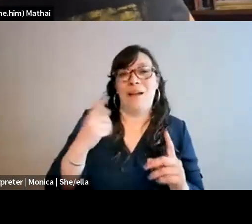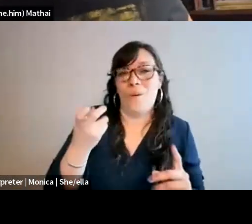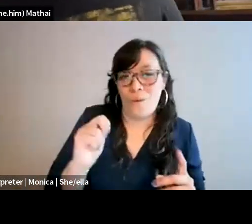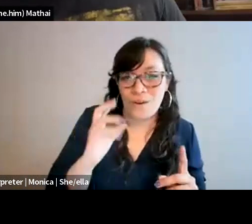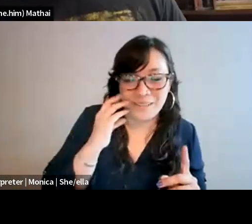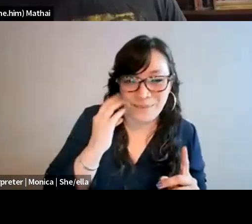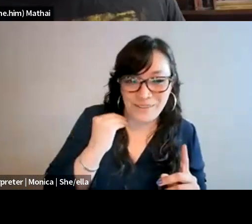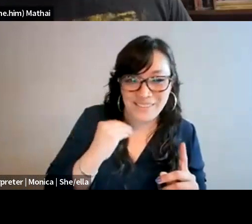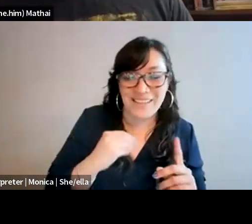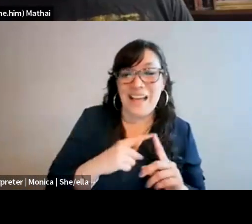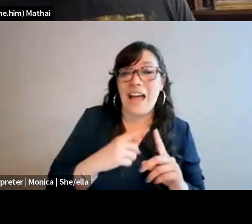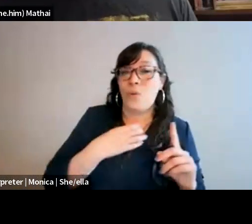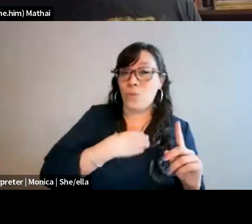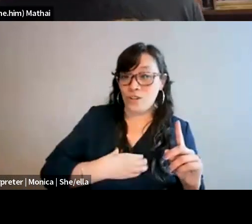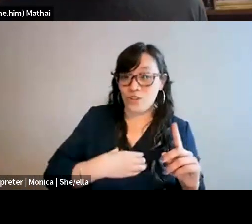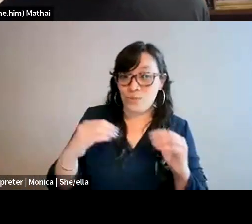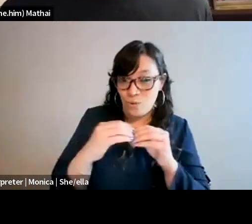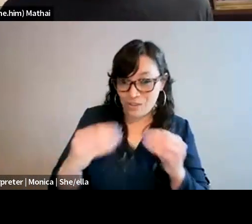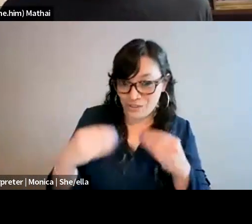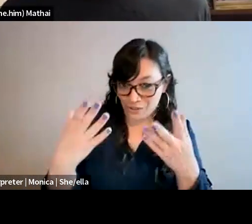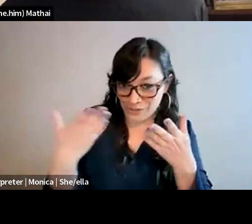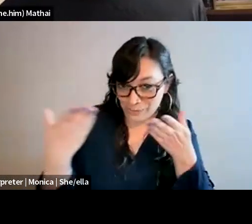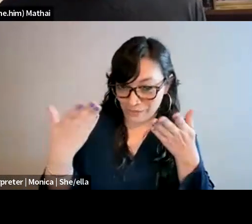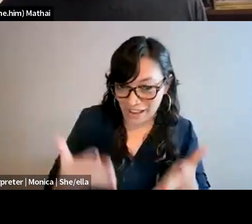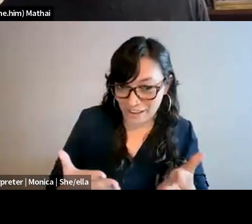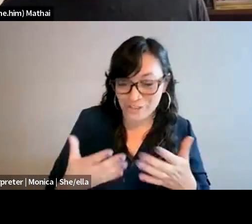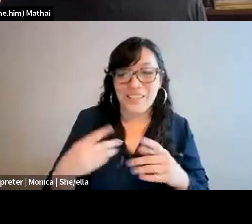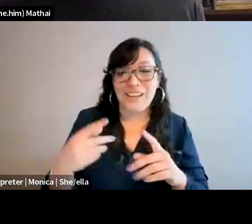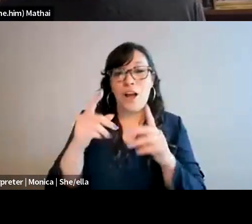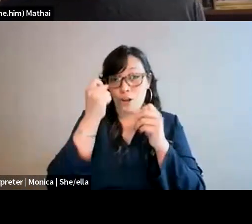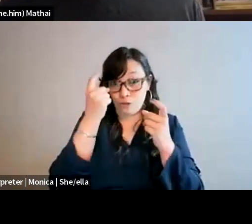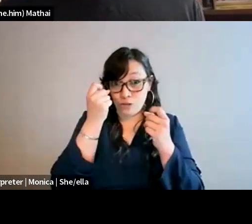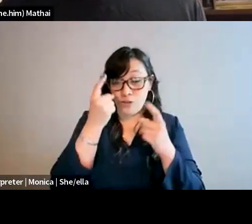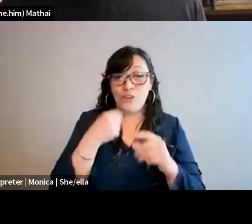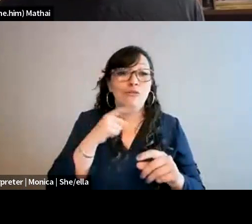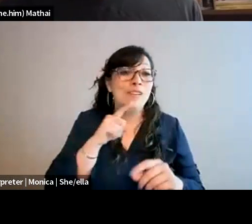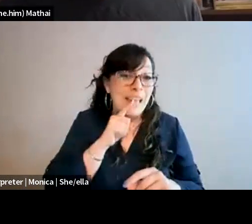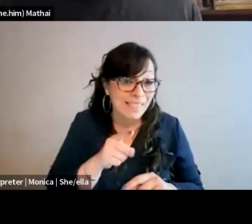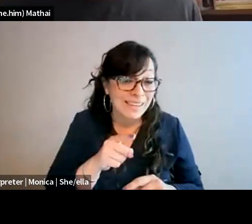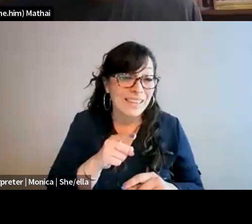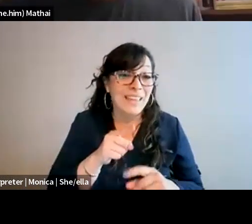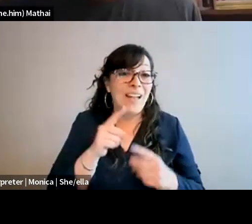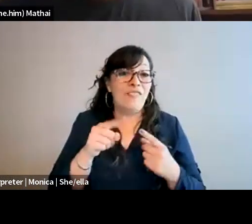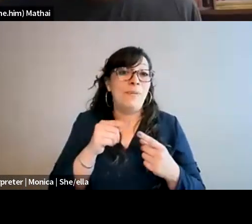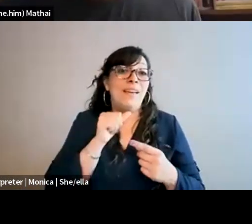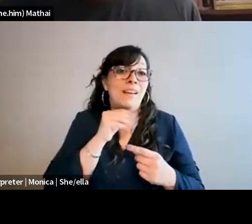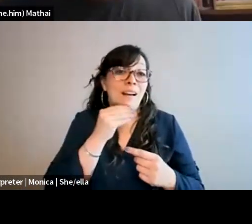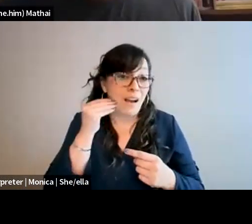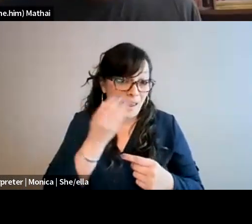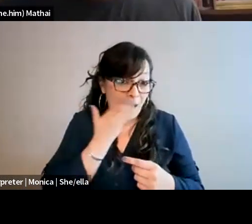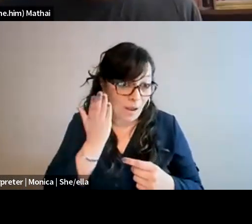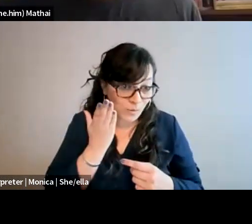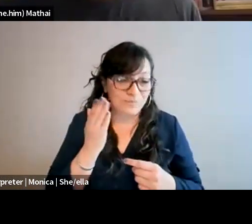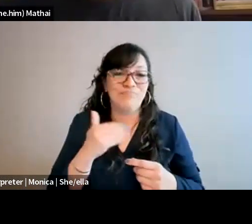I wish more service providers understood the reality of being what it is to be unhoused. For